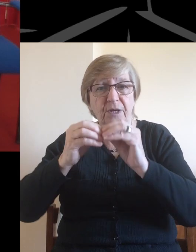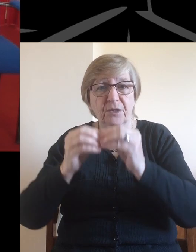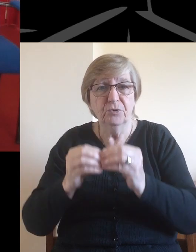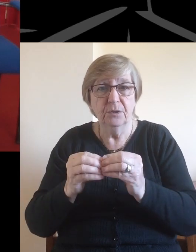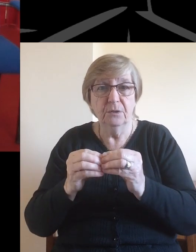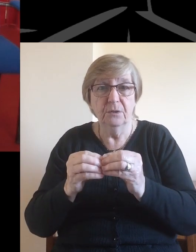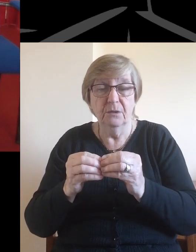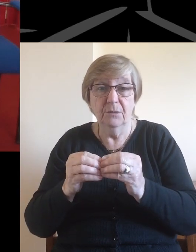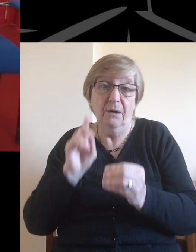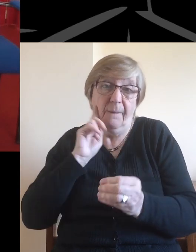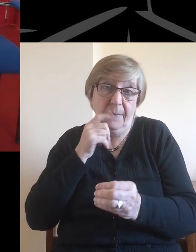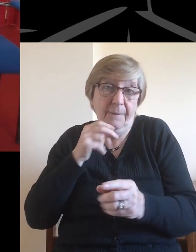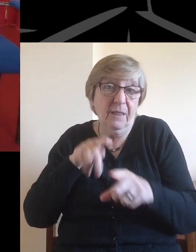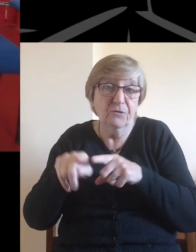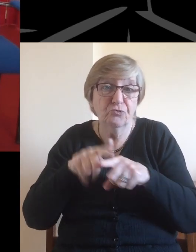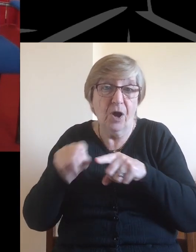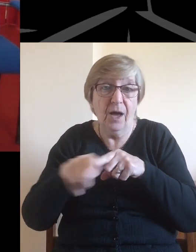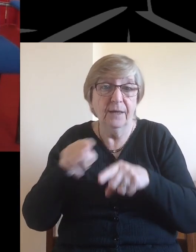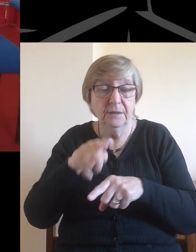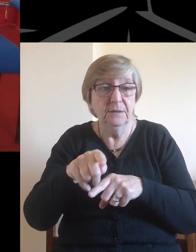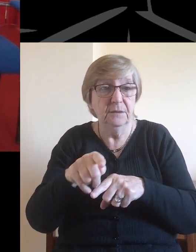But that's not stopped people trying to.